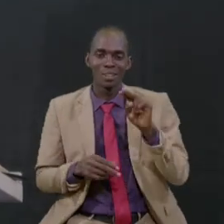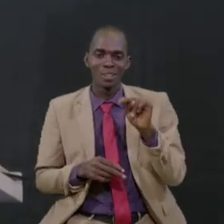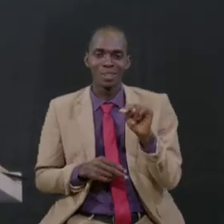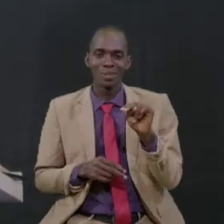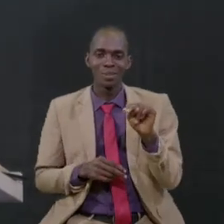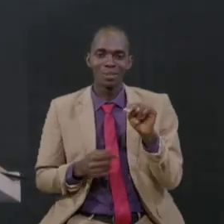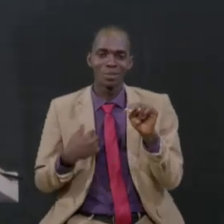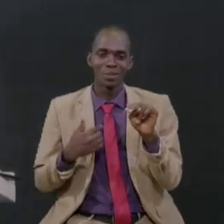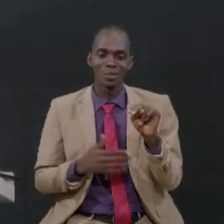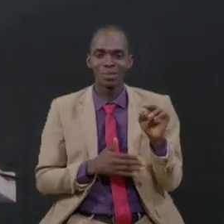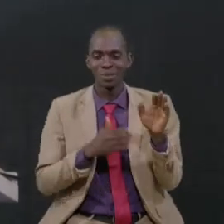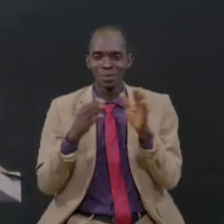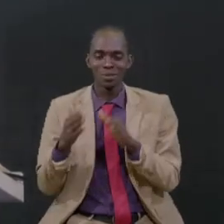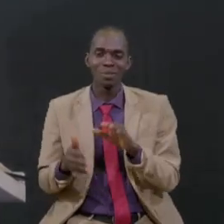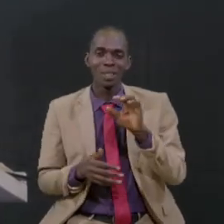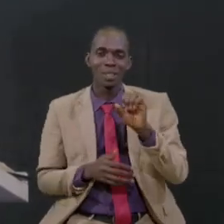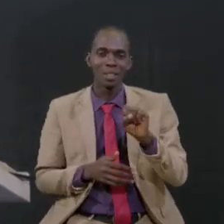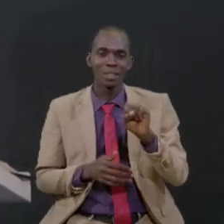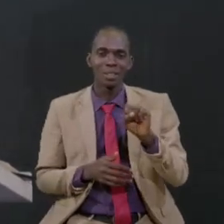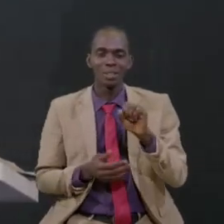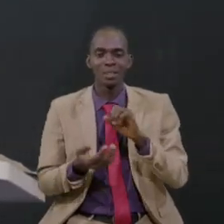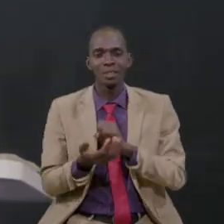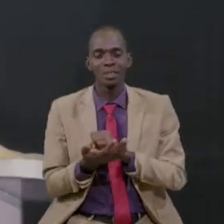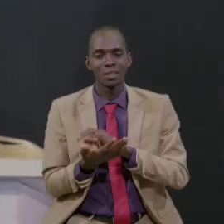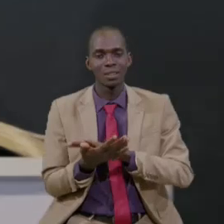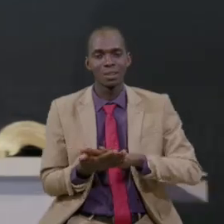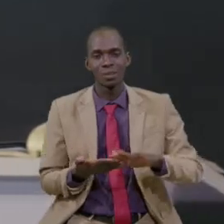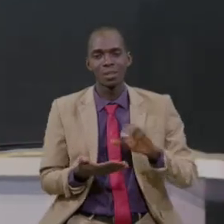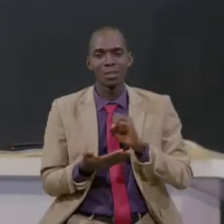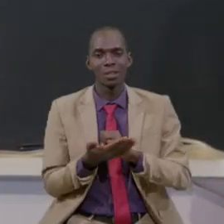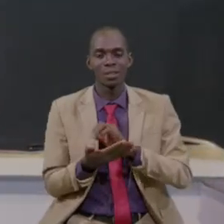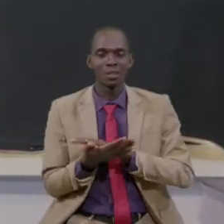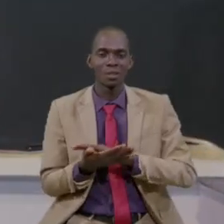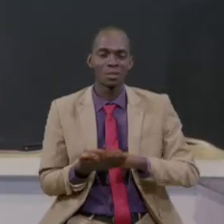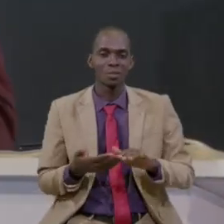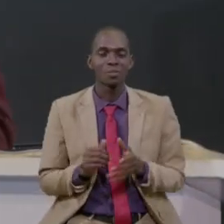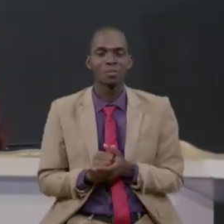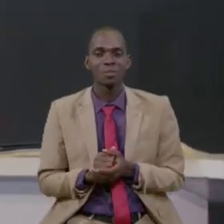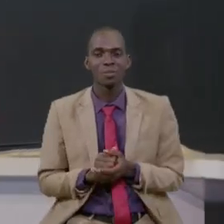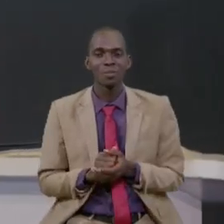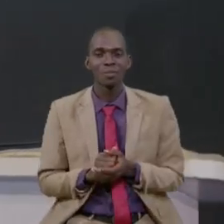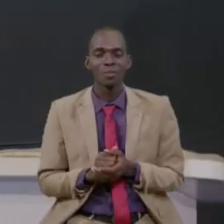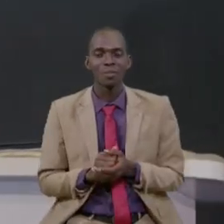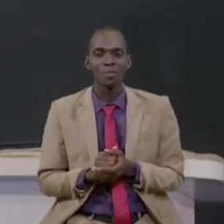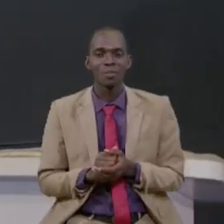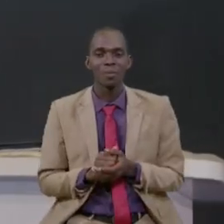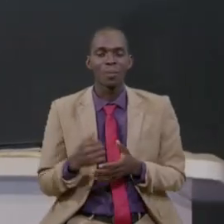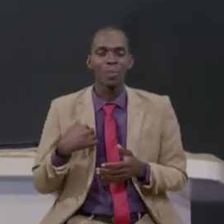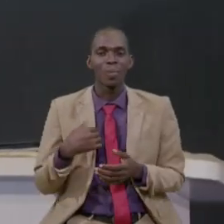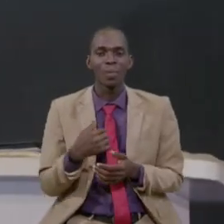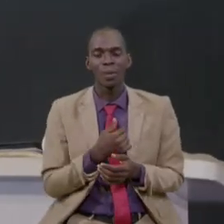S, sanctify. Sanctify. We so help the church that the